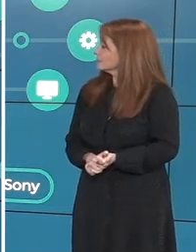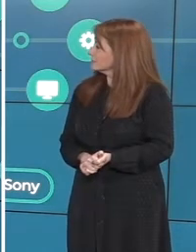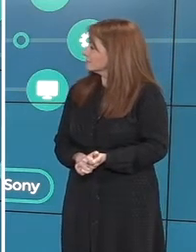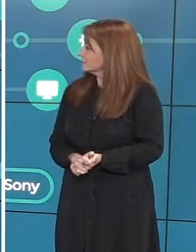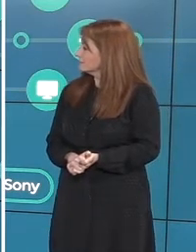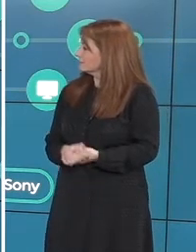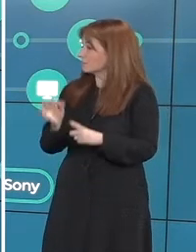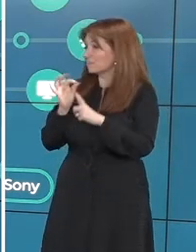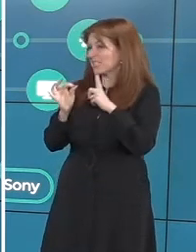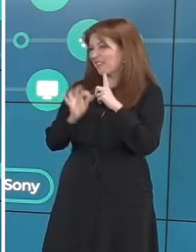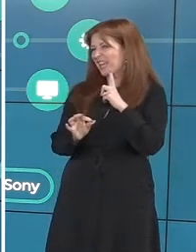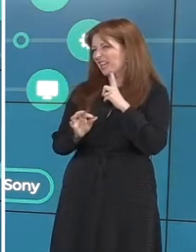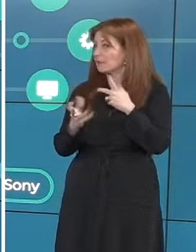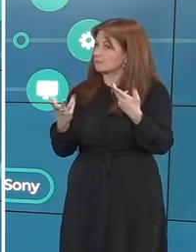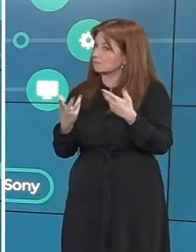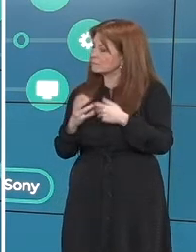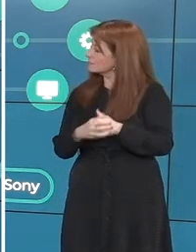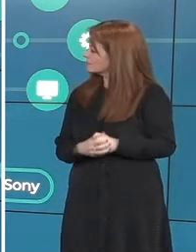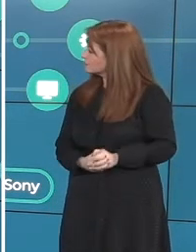be as specific or not? You know, kind of.